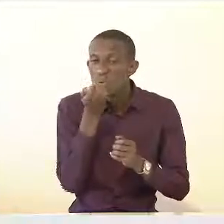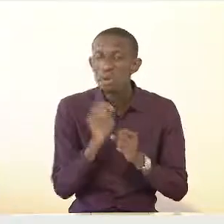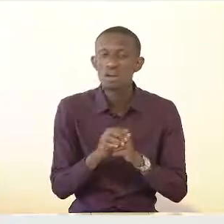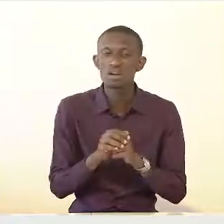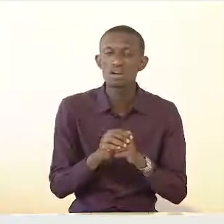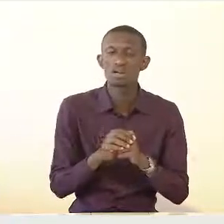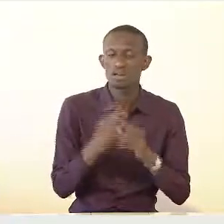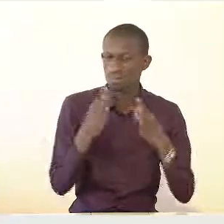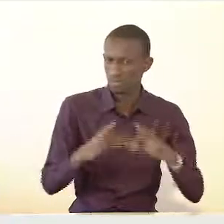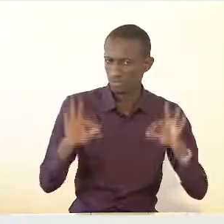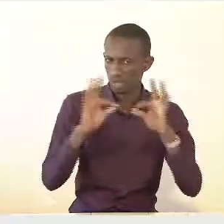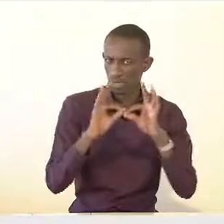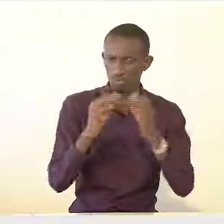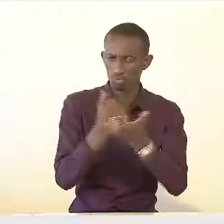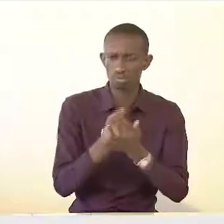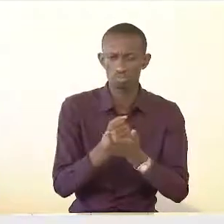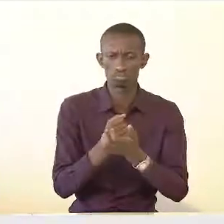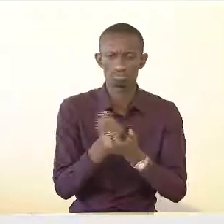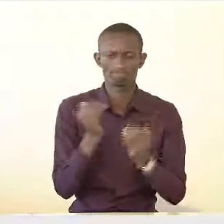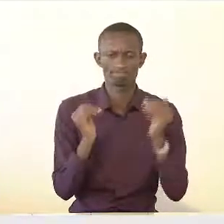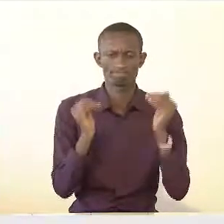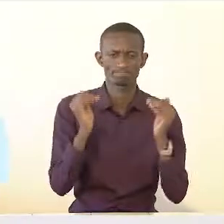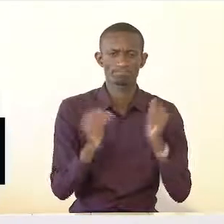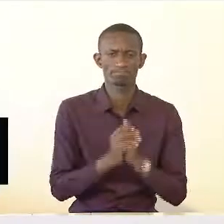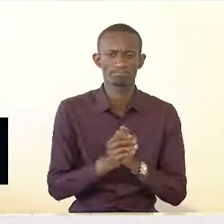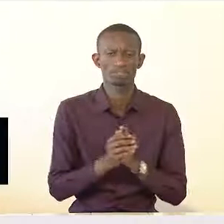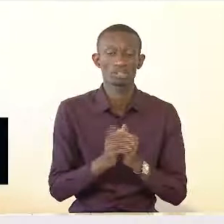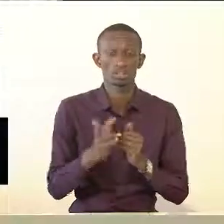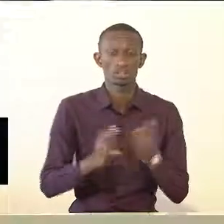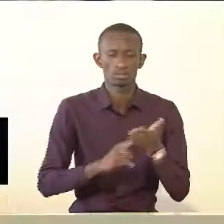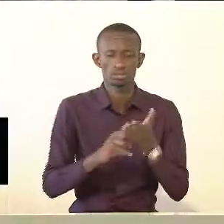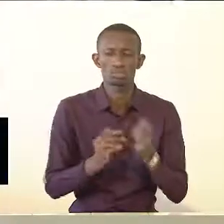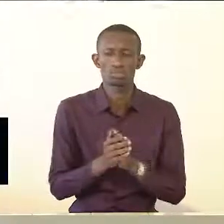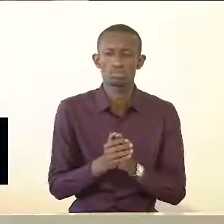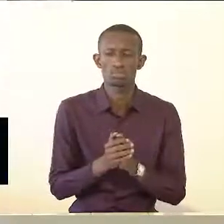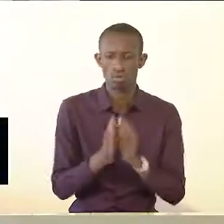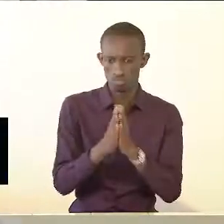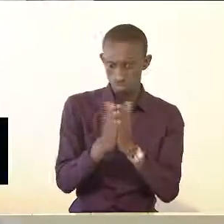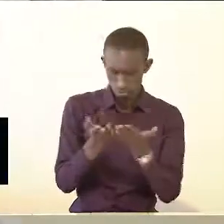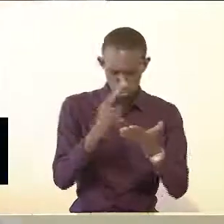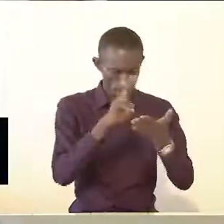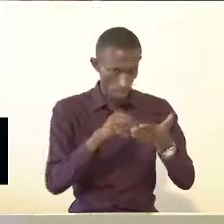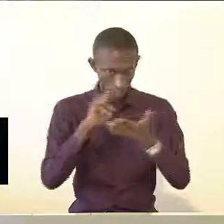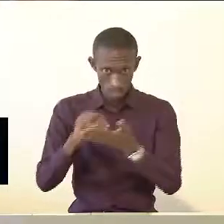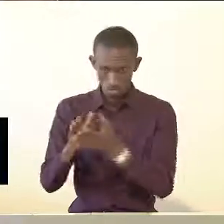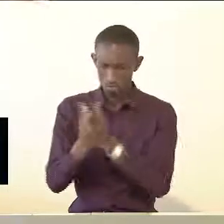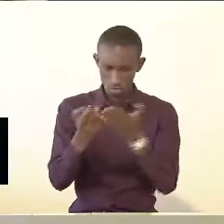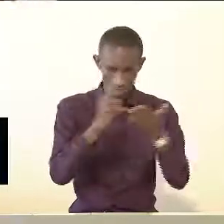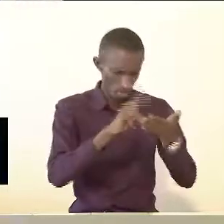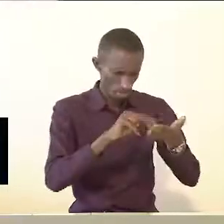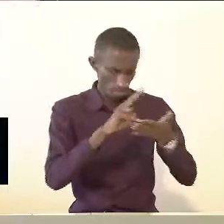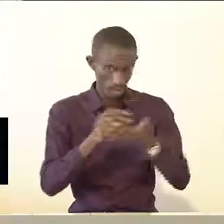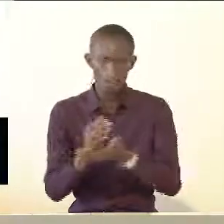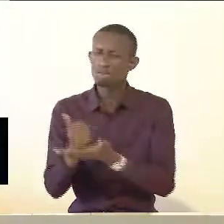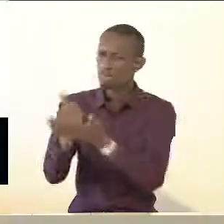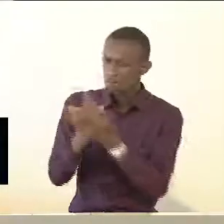is important to our body. So we're going to use some textbooks. We're going to use very many books to understand why